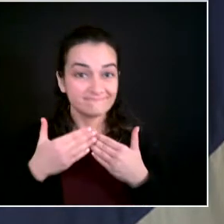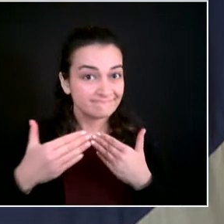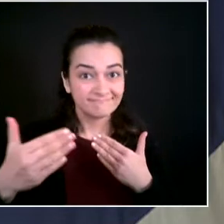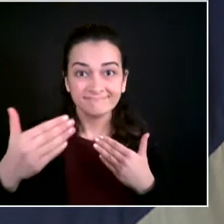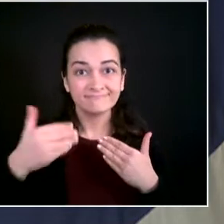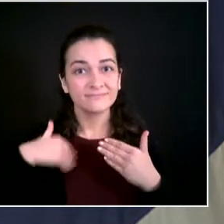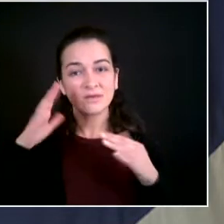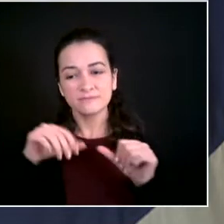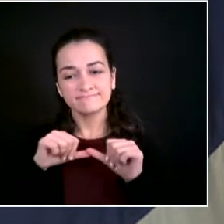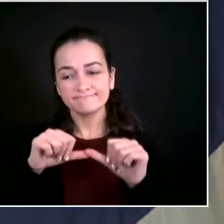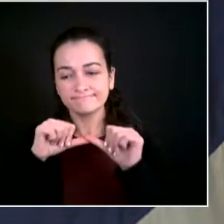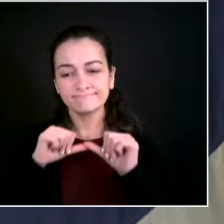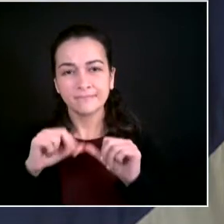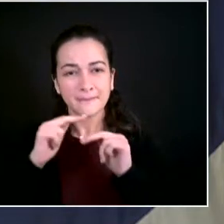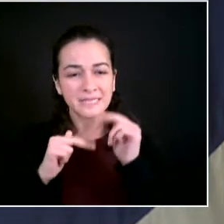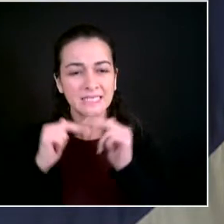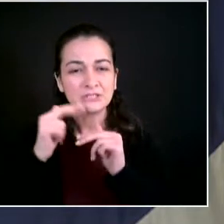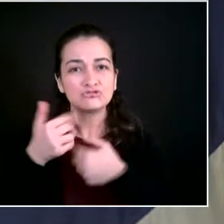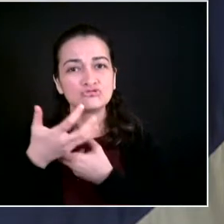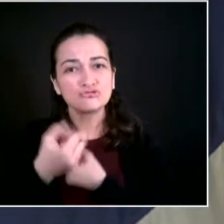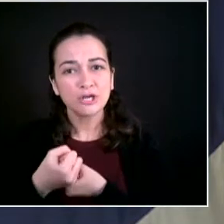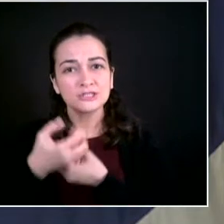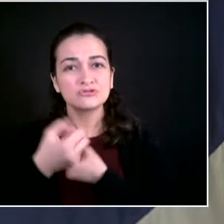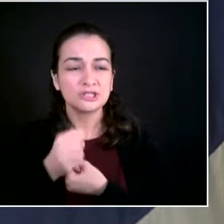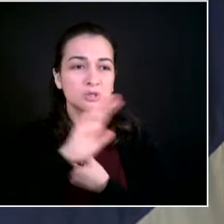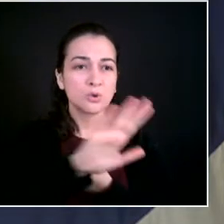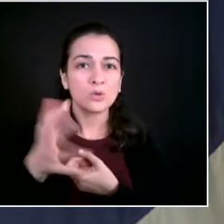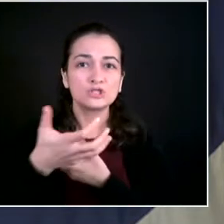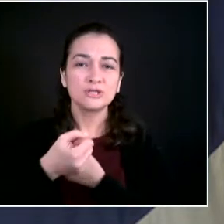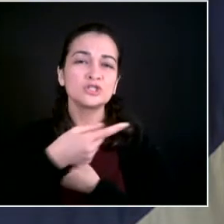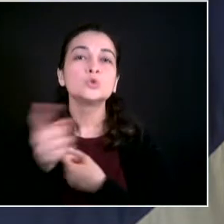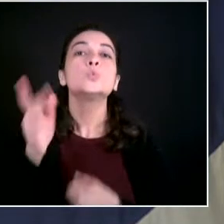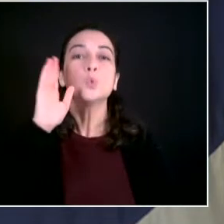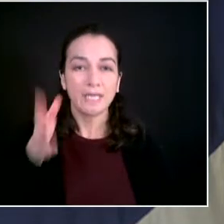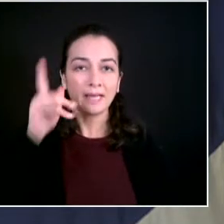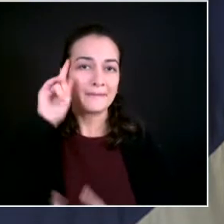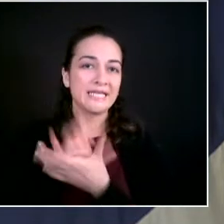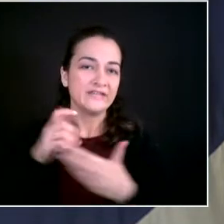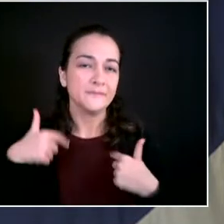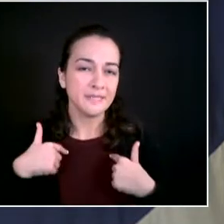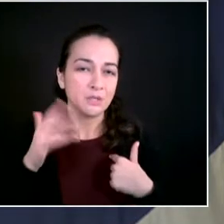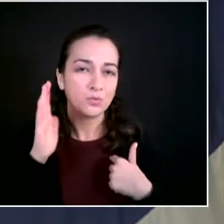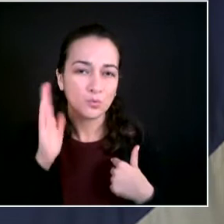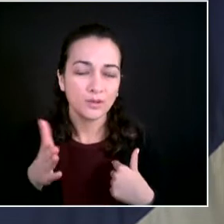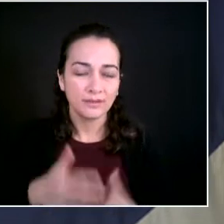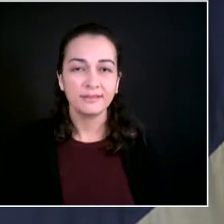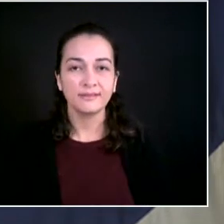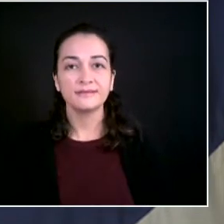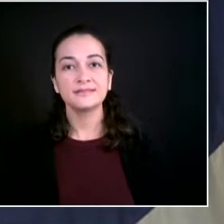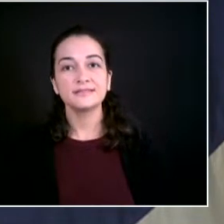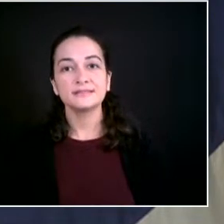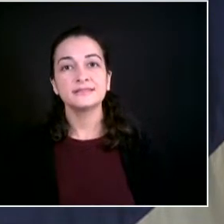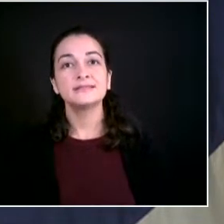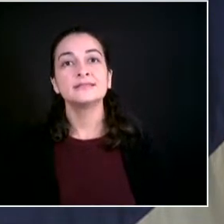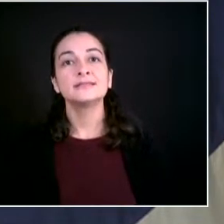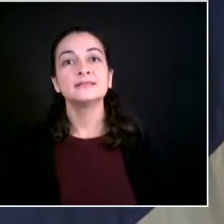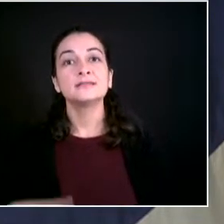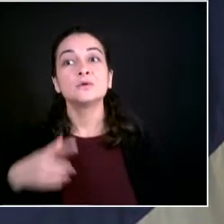me. And it will be how I reward the faith of those who believed in me for 4 years